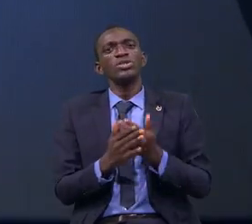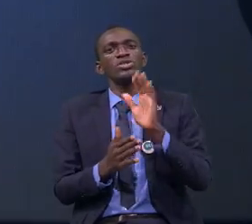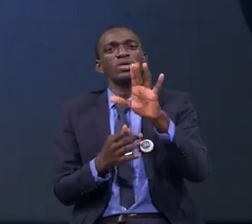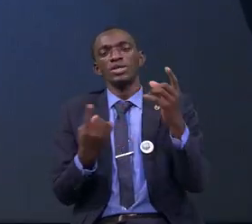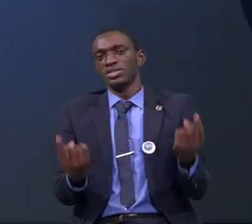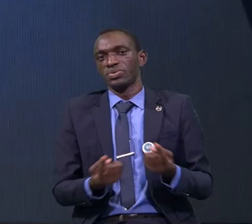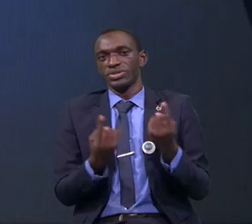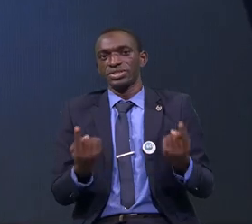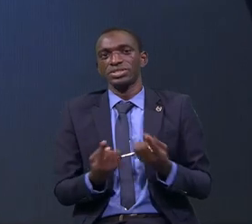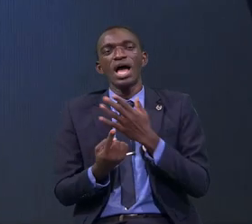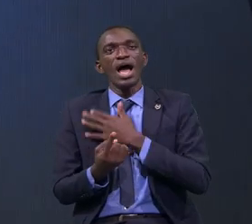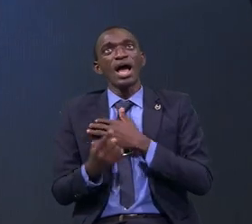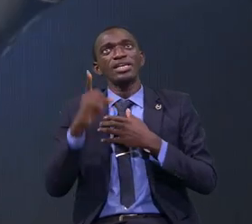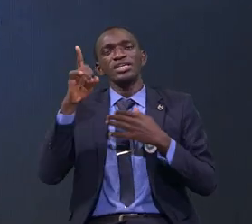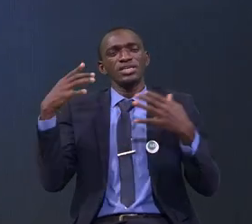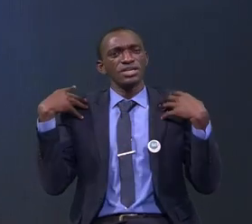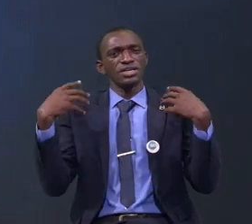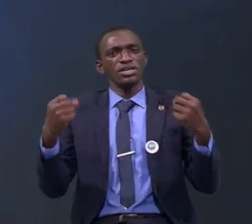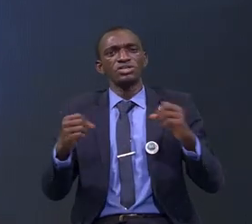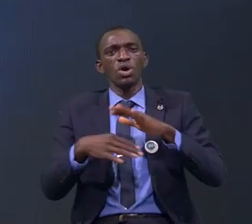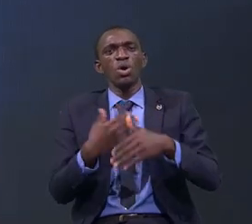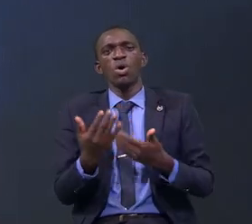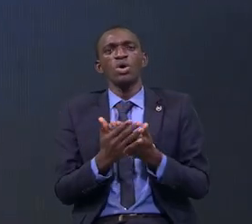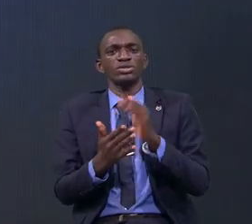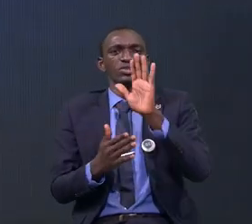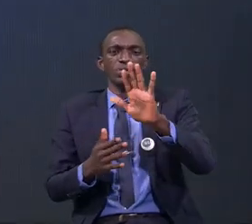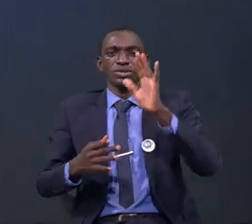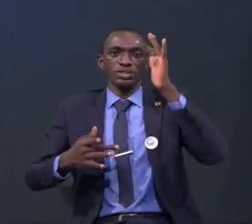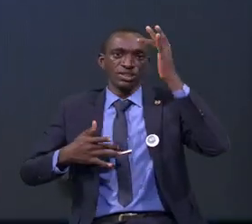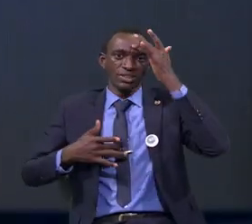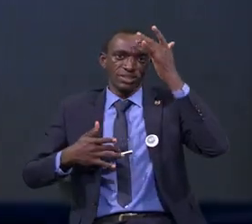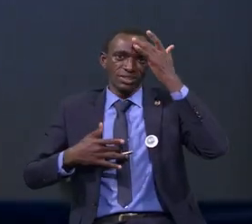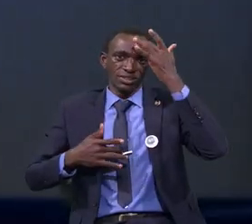and who healeth all thy diseases.